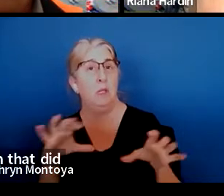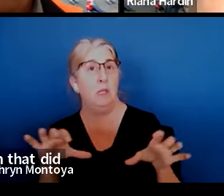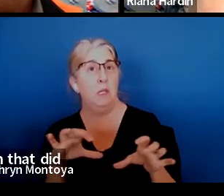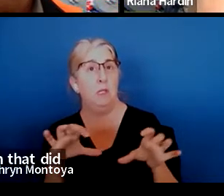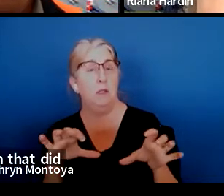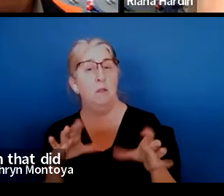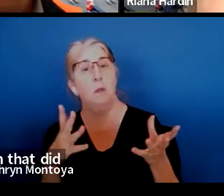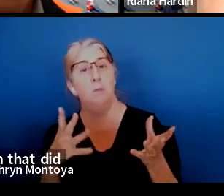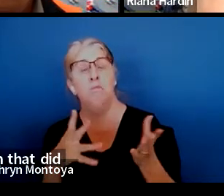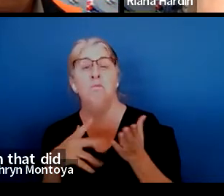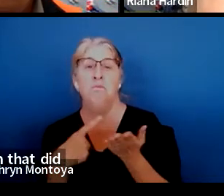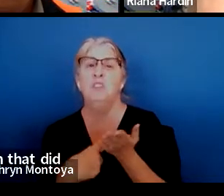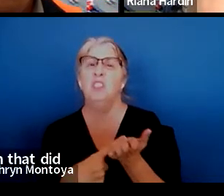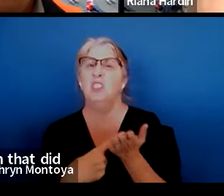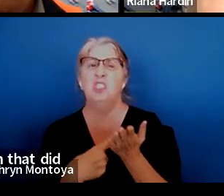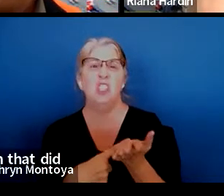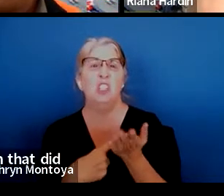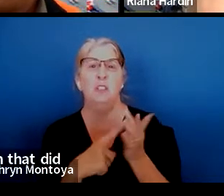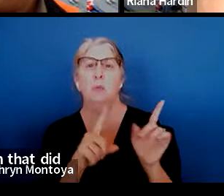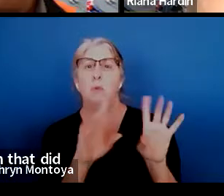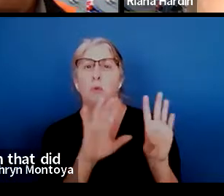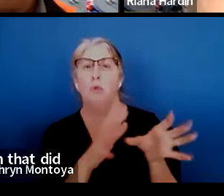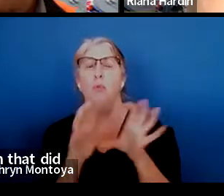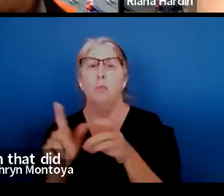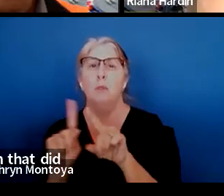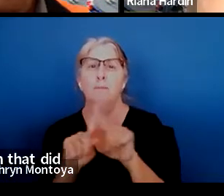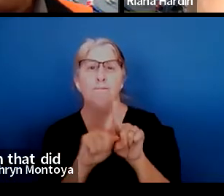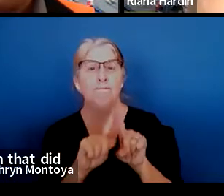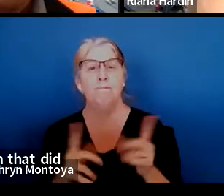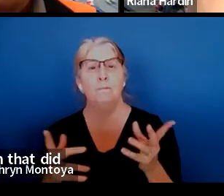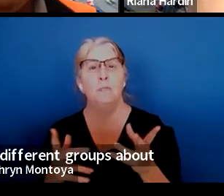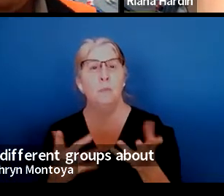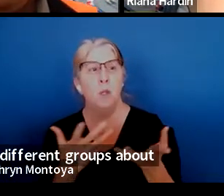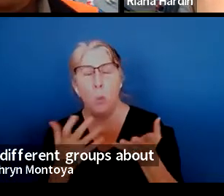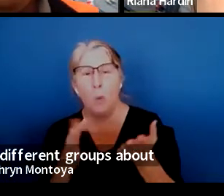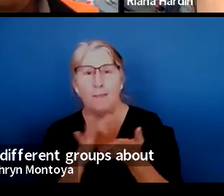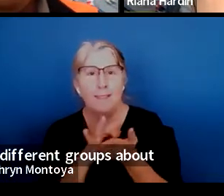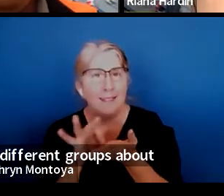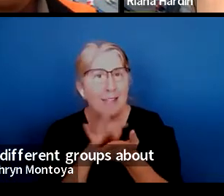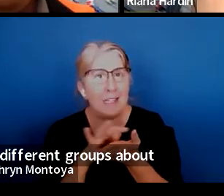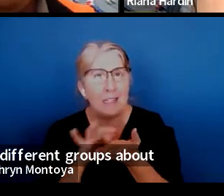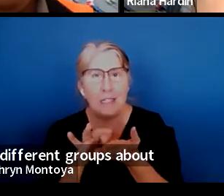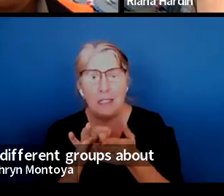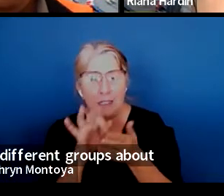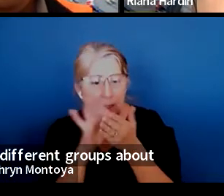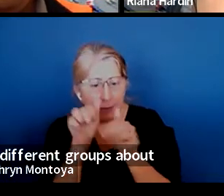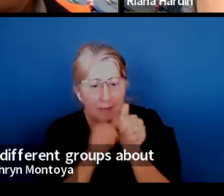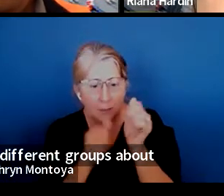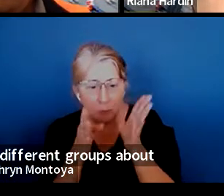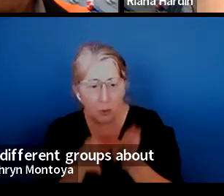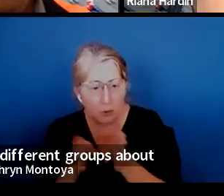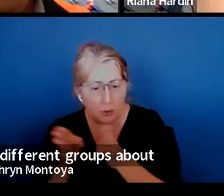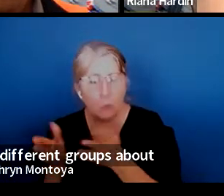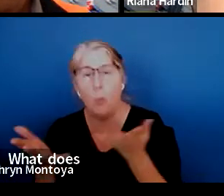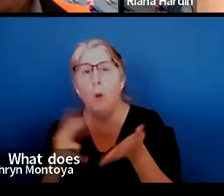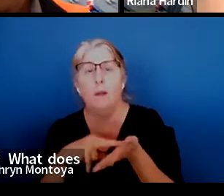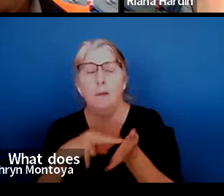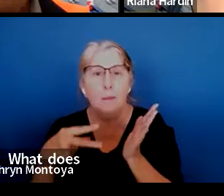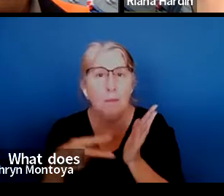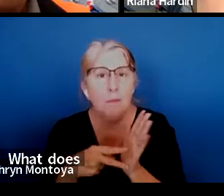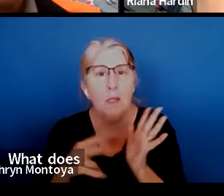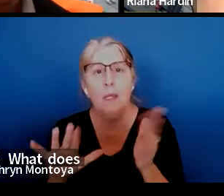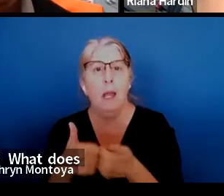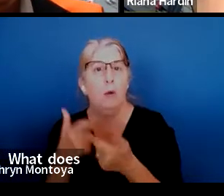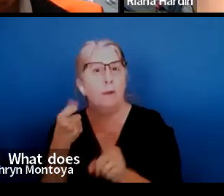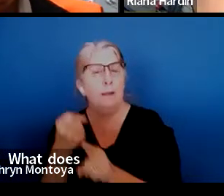informal discussions with different groups about what is the census, what does it mean, how does it impact, and we talked about